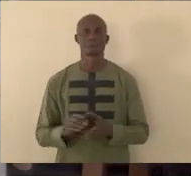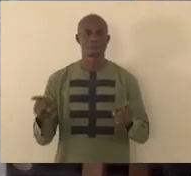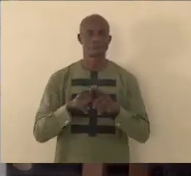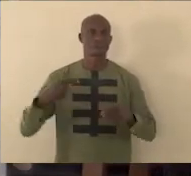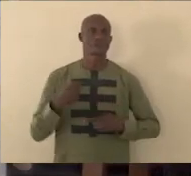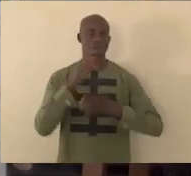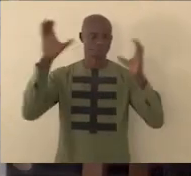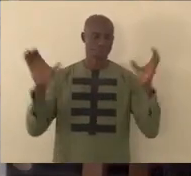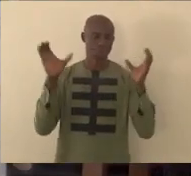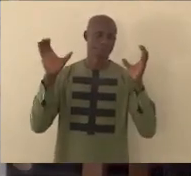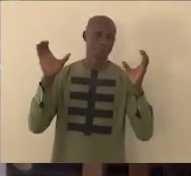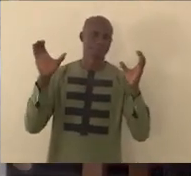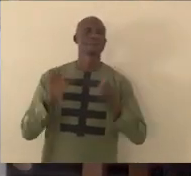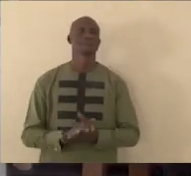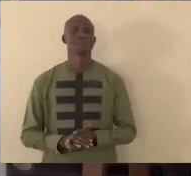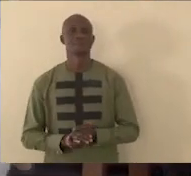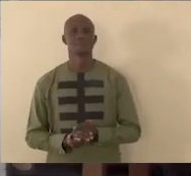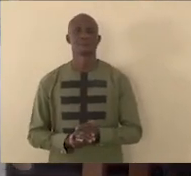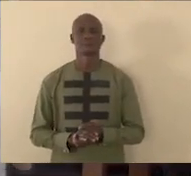one. As we celebrate